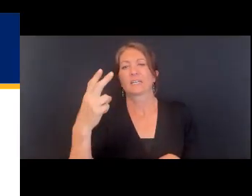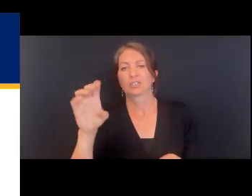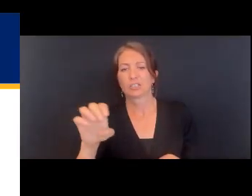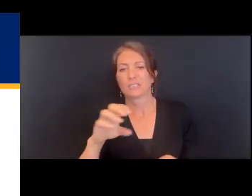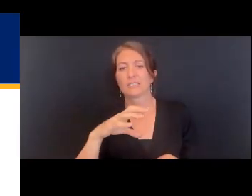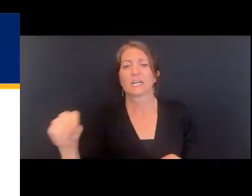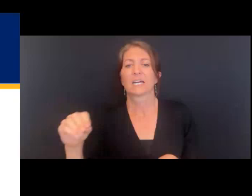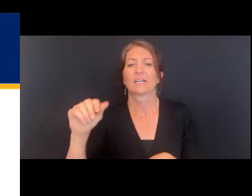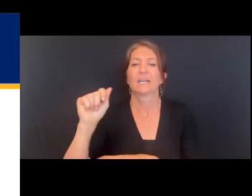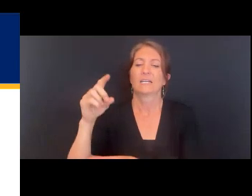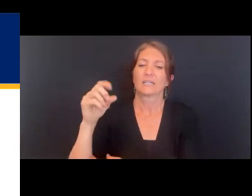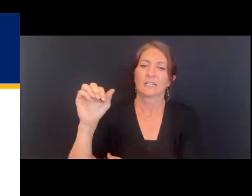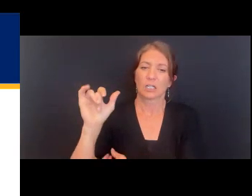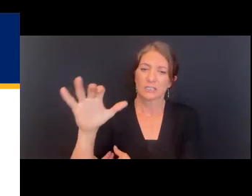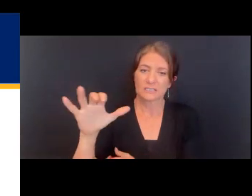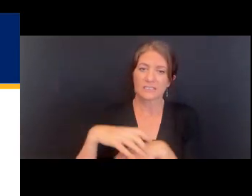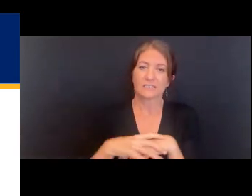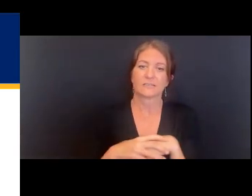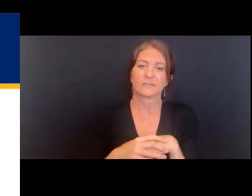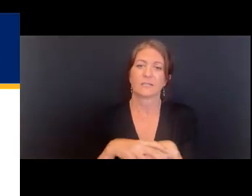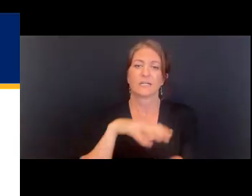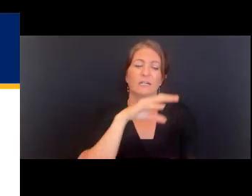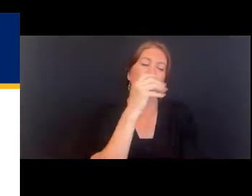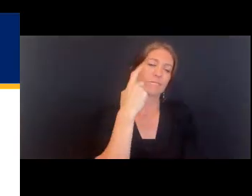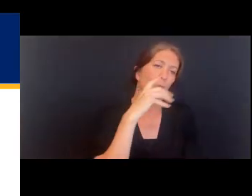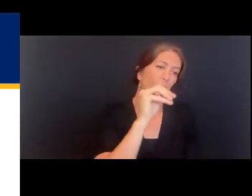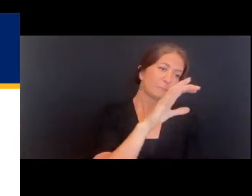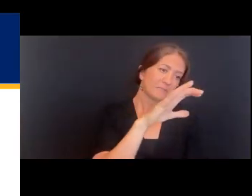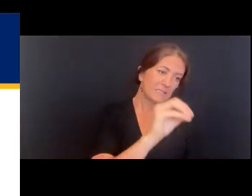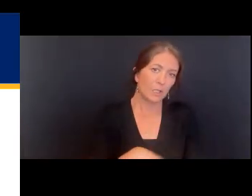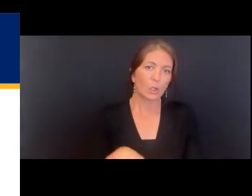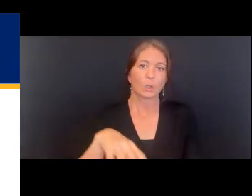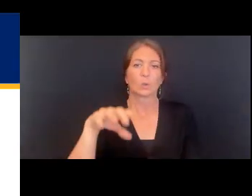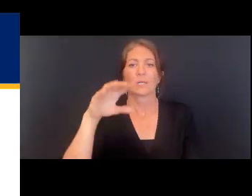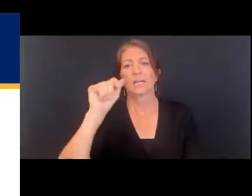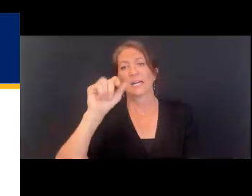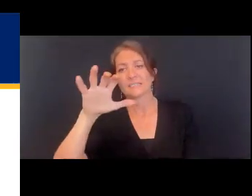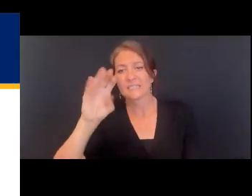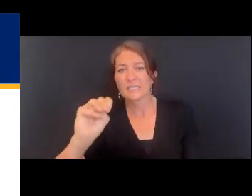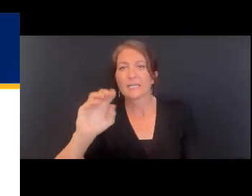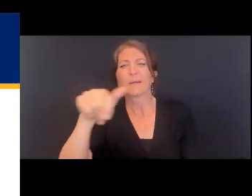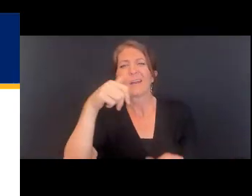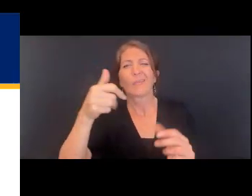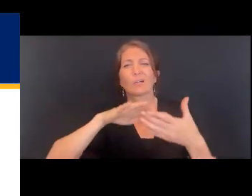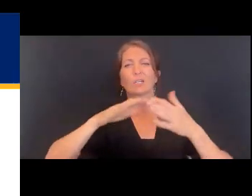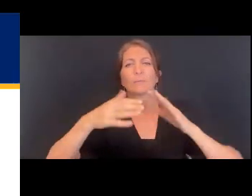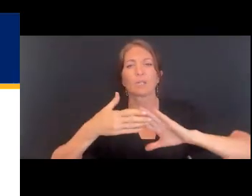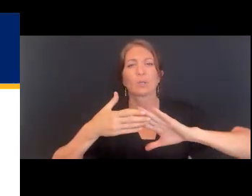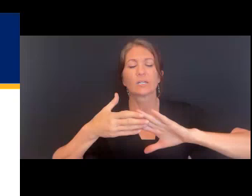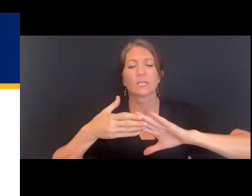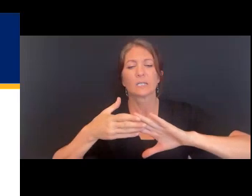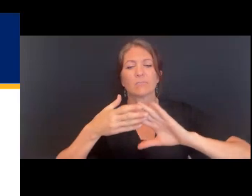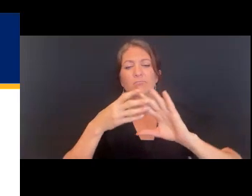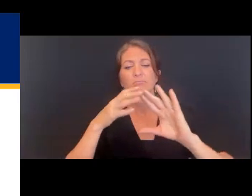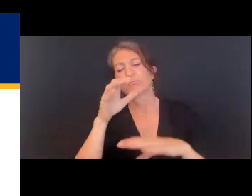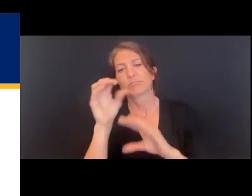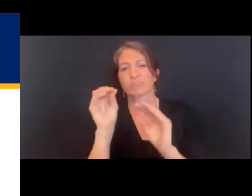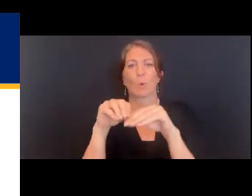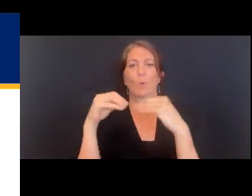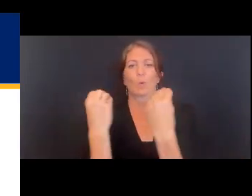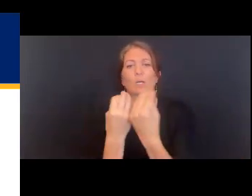the MCO, ACM, and other community organizations. We really want to provide the best services